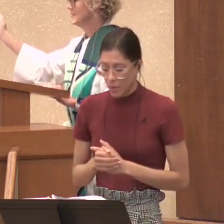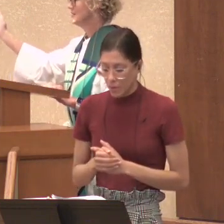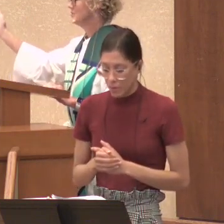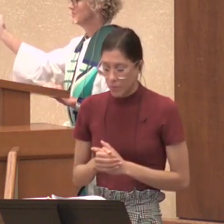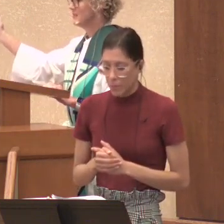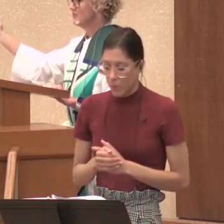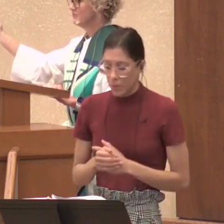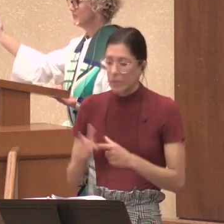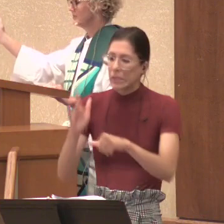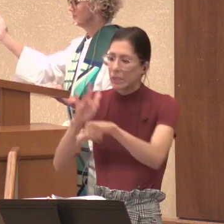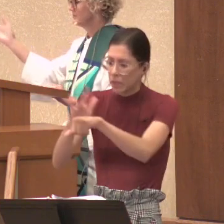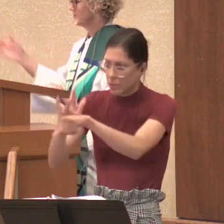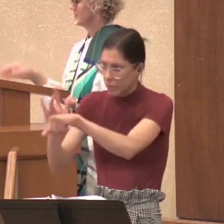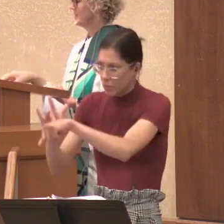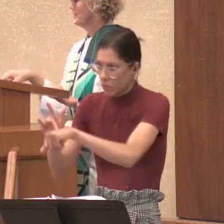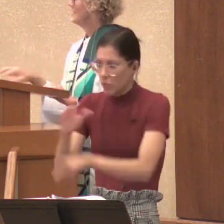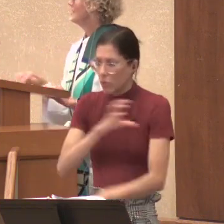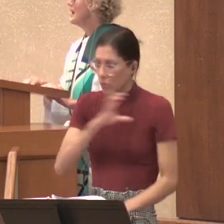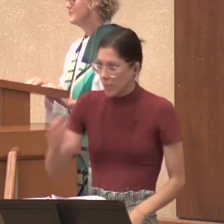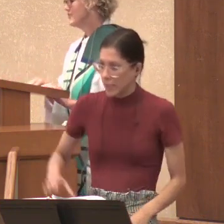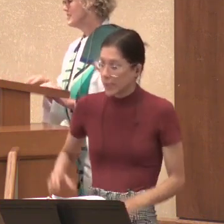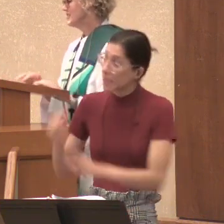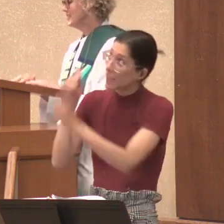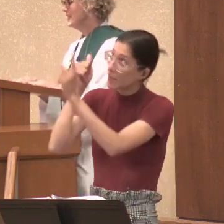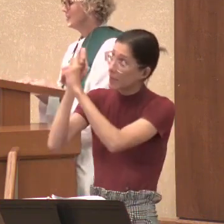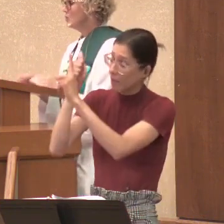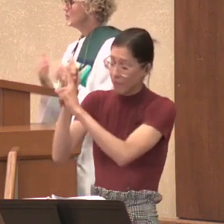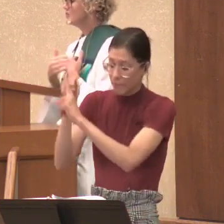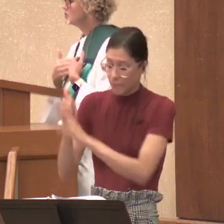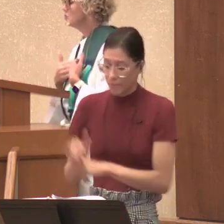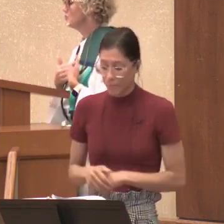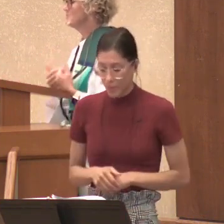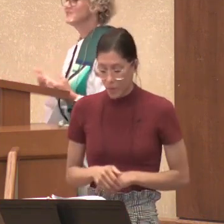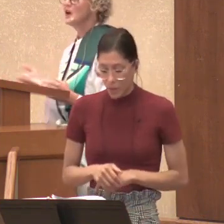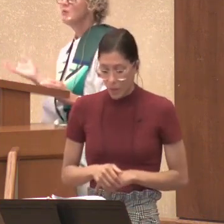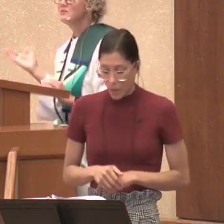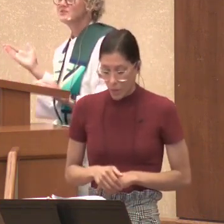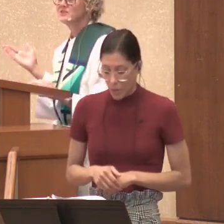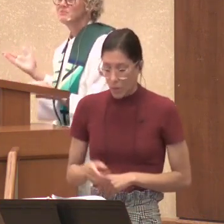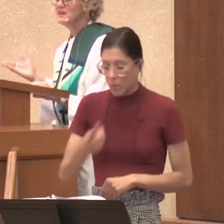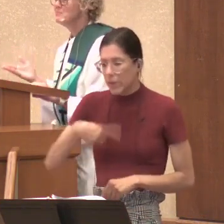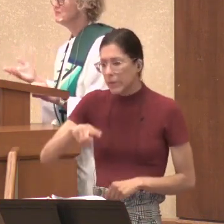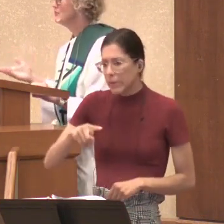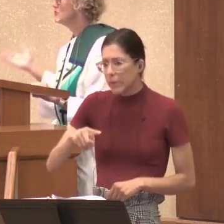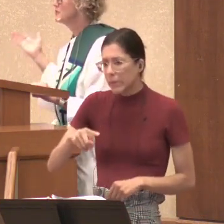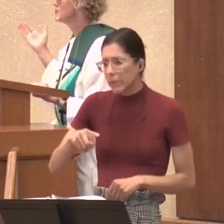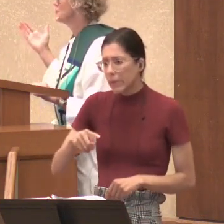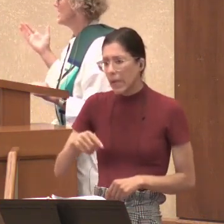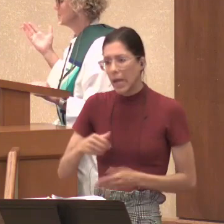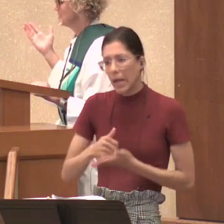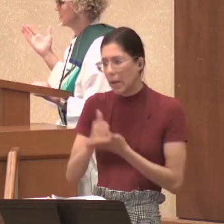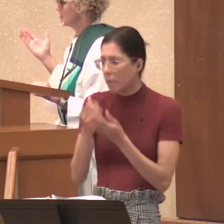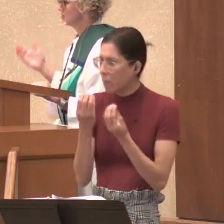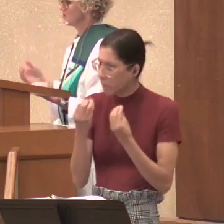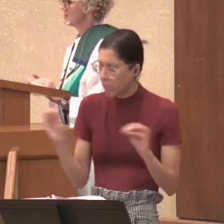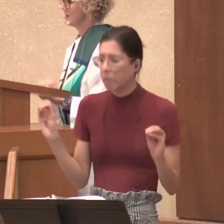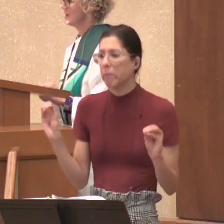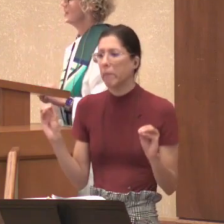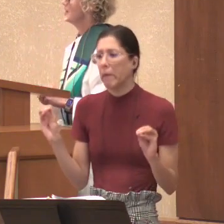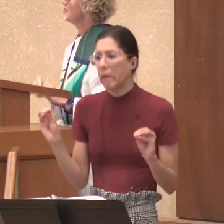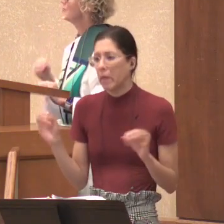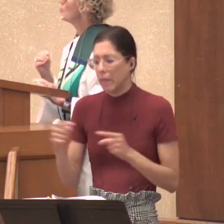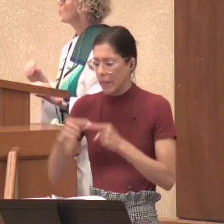Christ himself. And frankly, we too would be as helpless as a baby floating through enemy